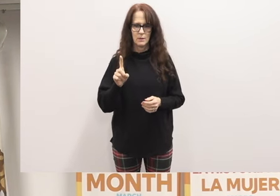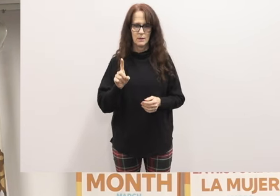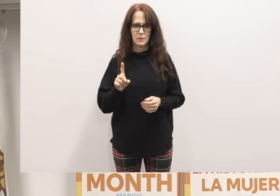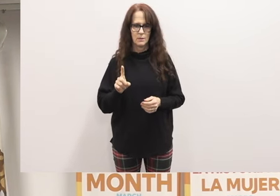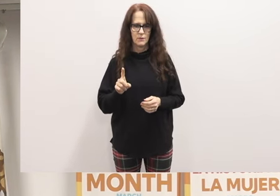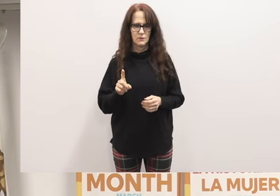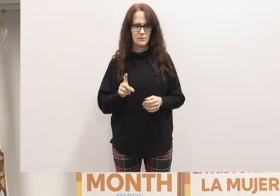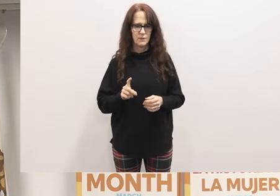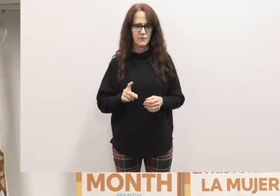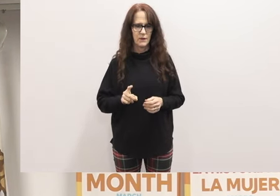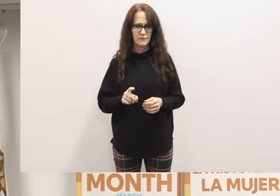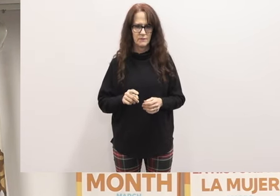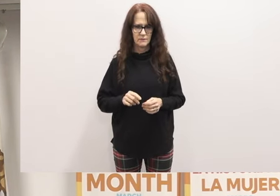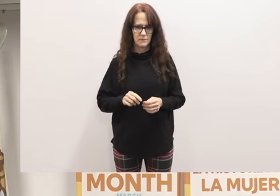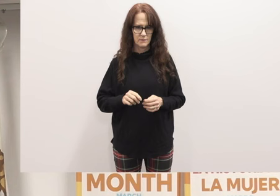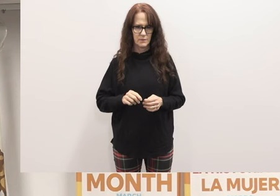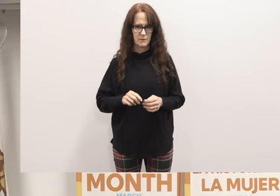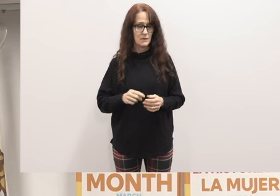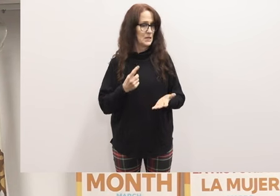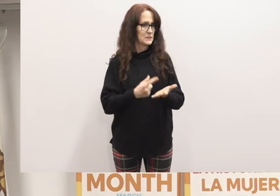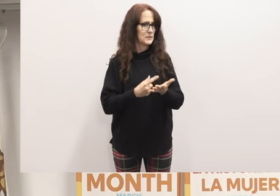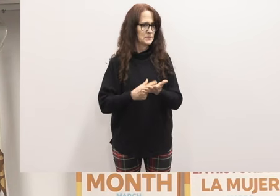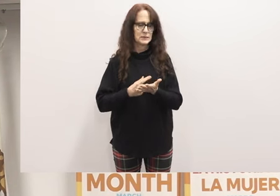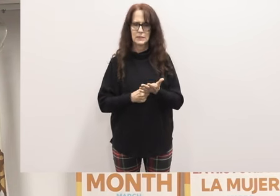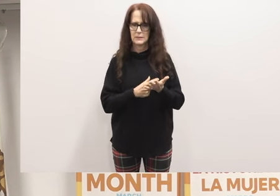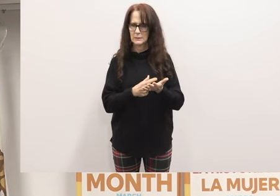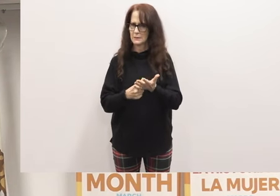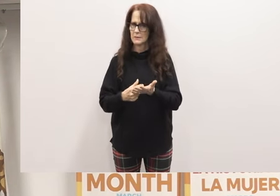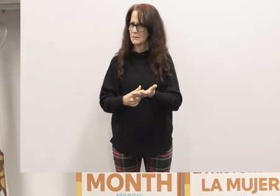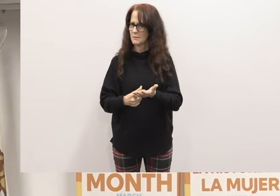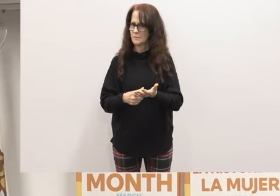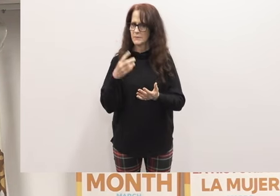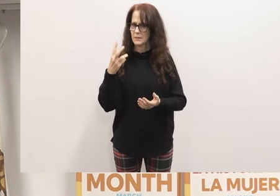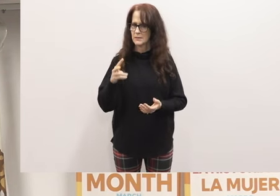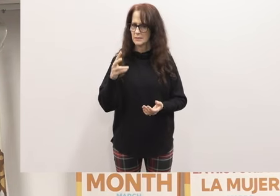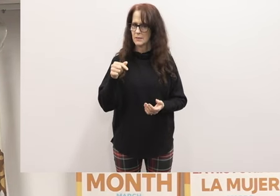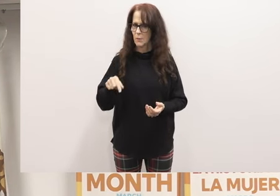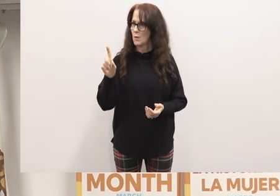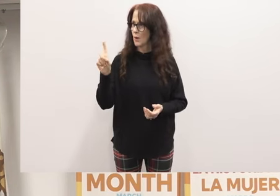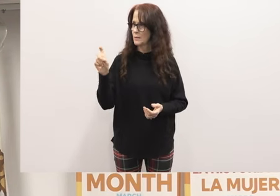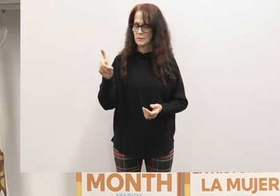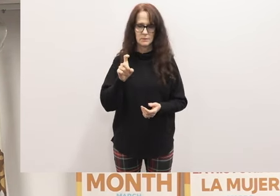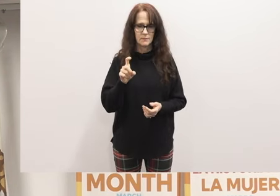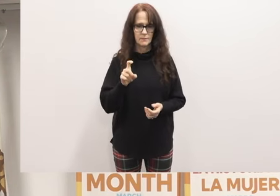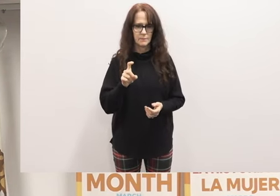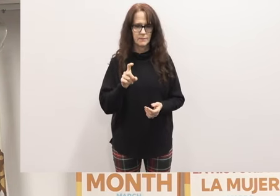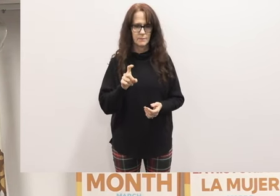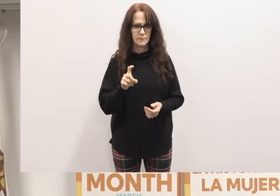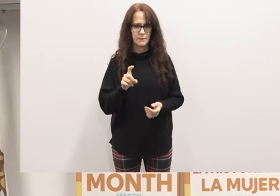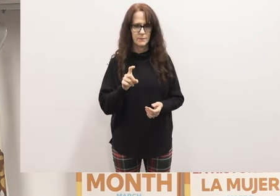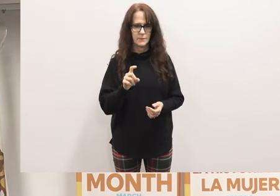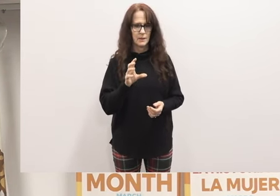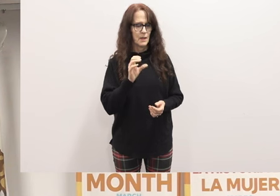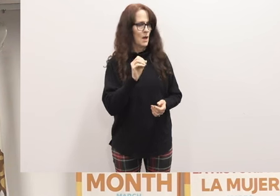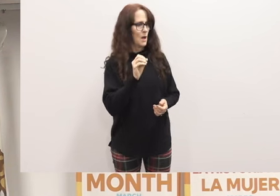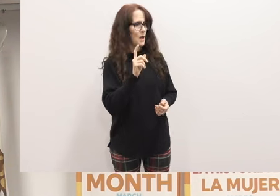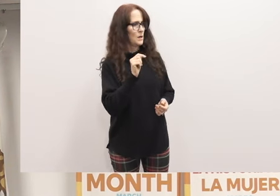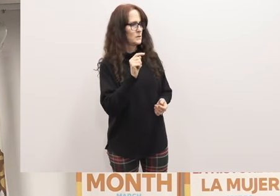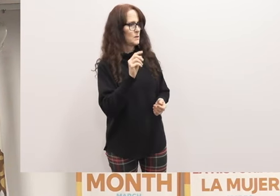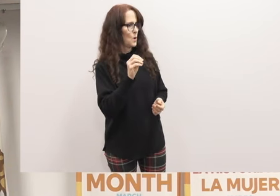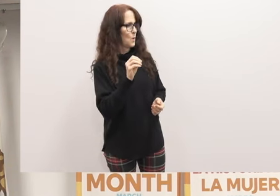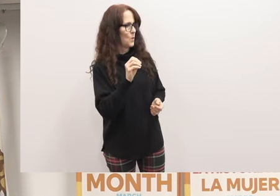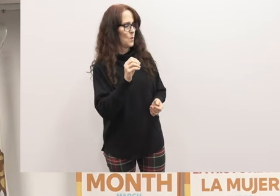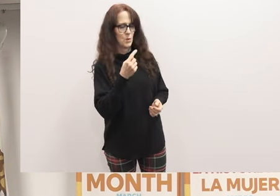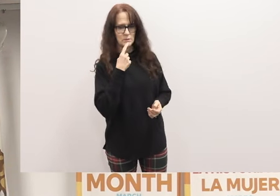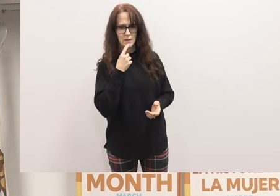And so is there any discussion on 16.1? Yeah, I understood that Cal passed this with